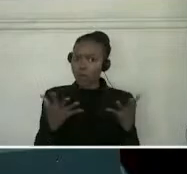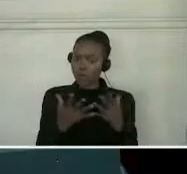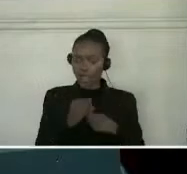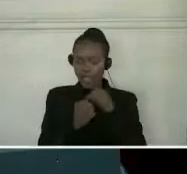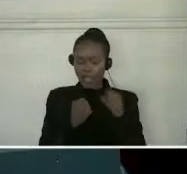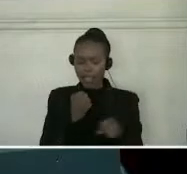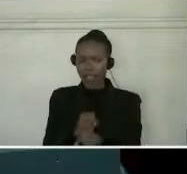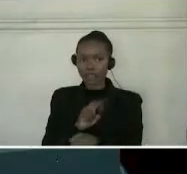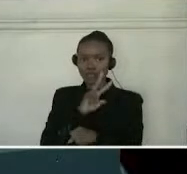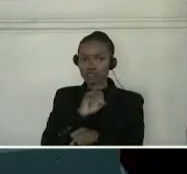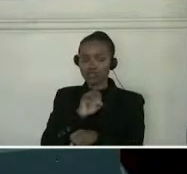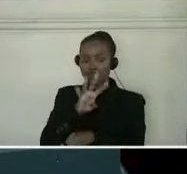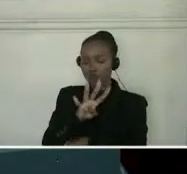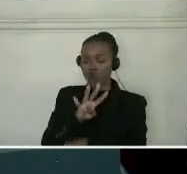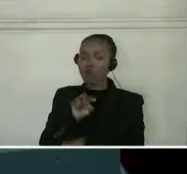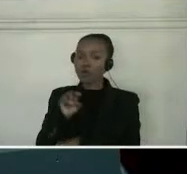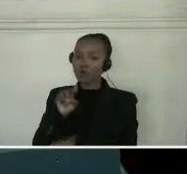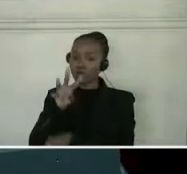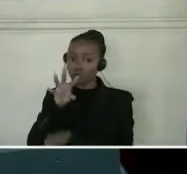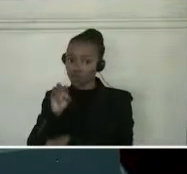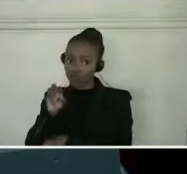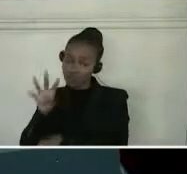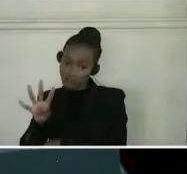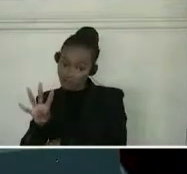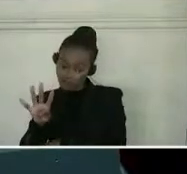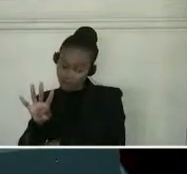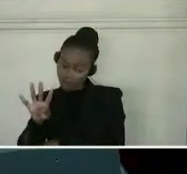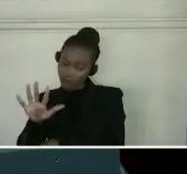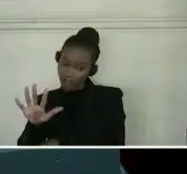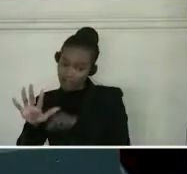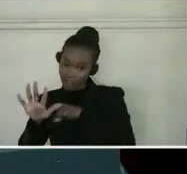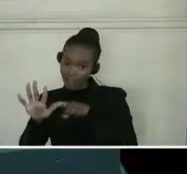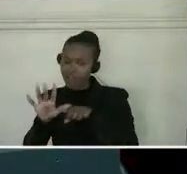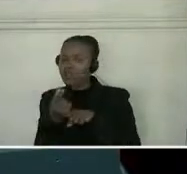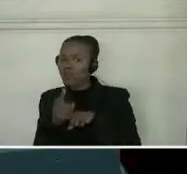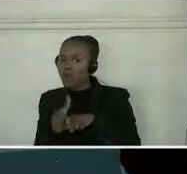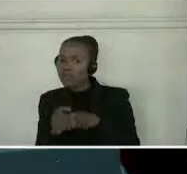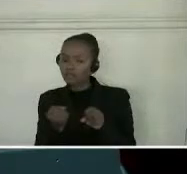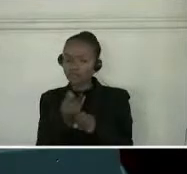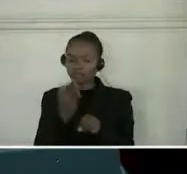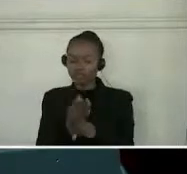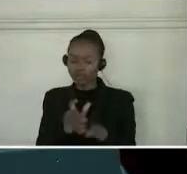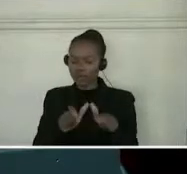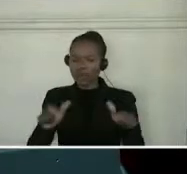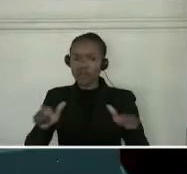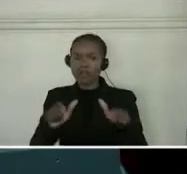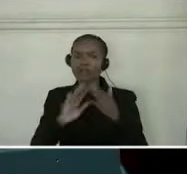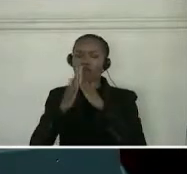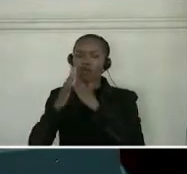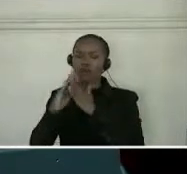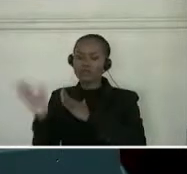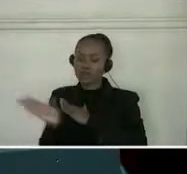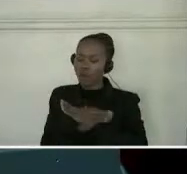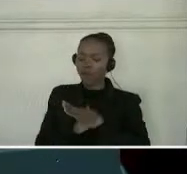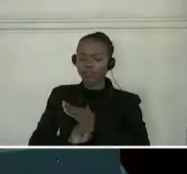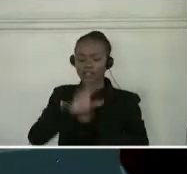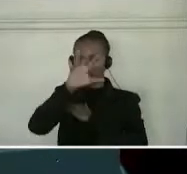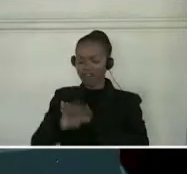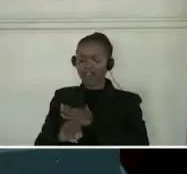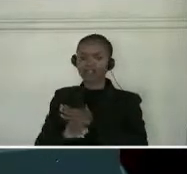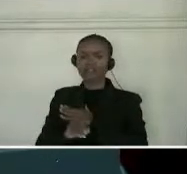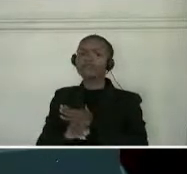to facilitate access to sport and recreation by as many south africans as possible